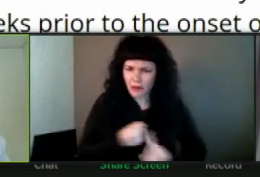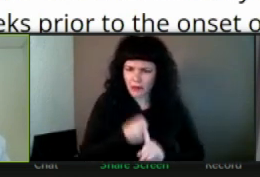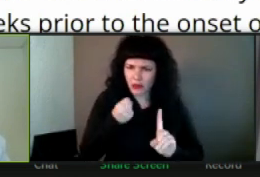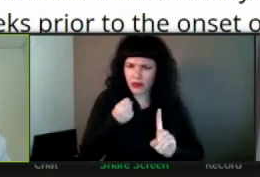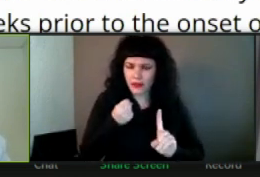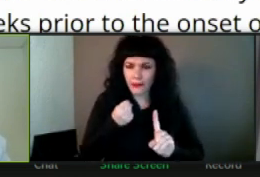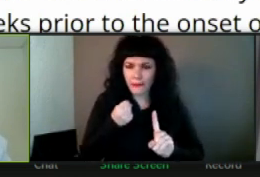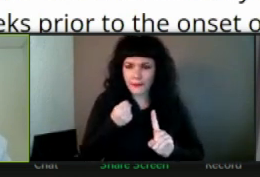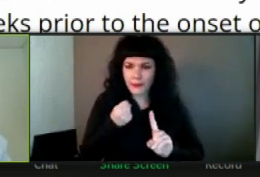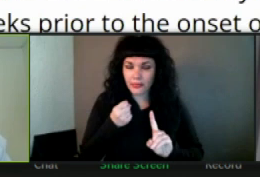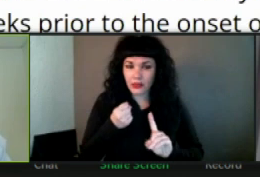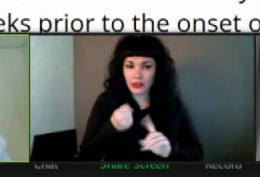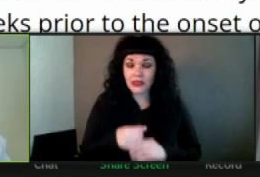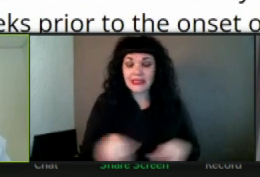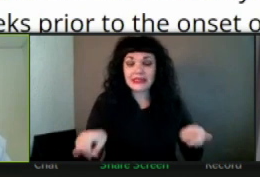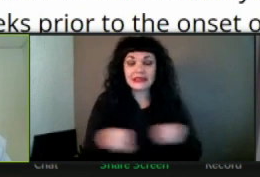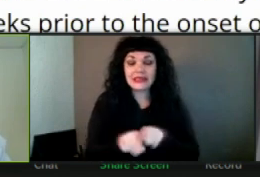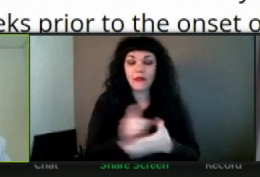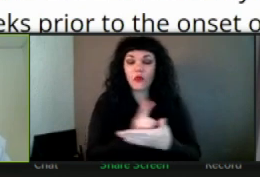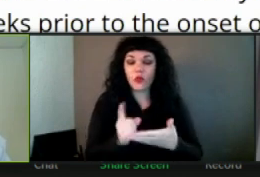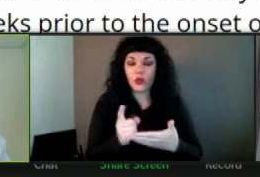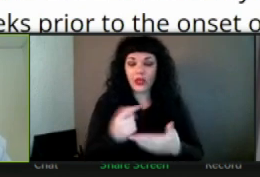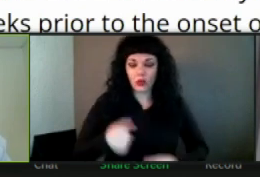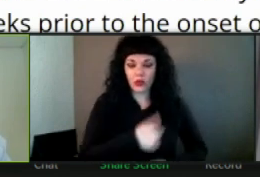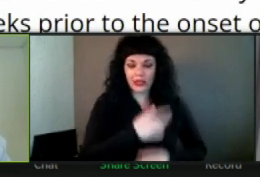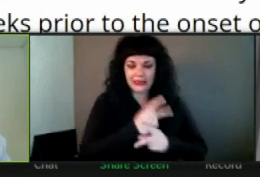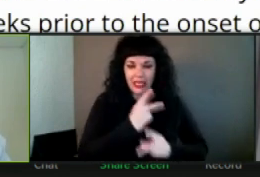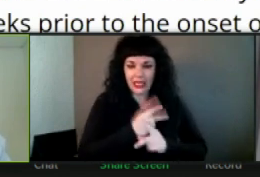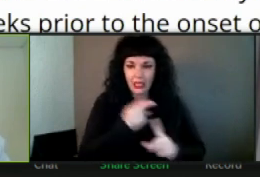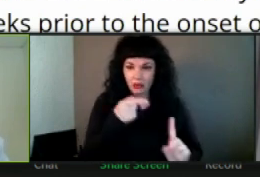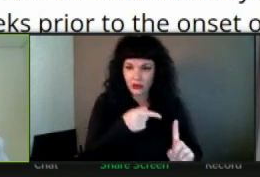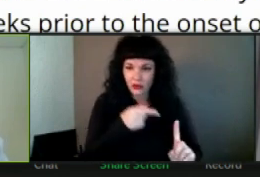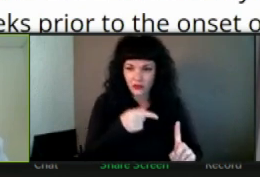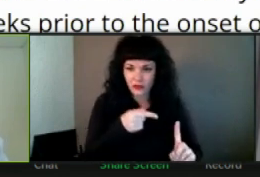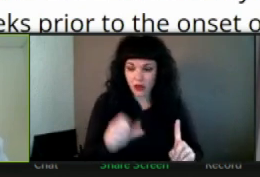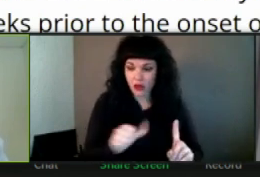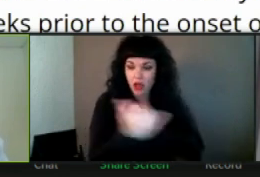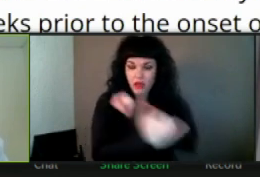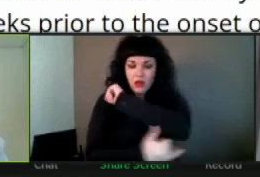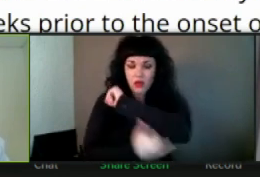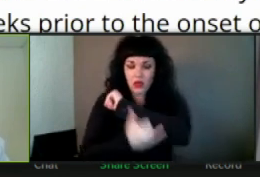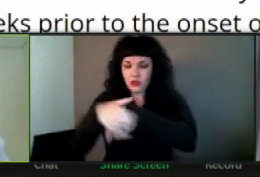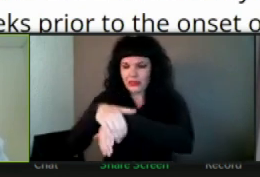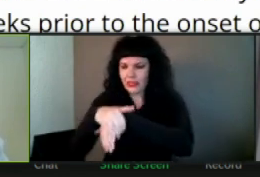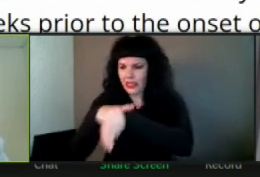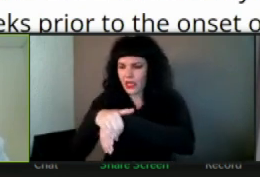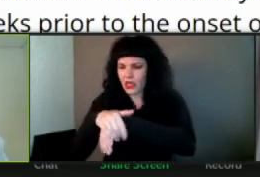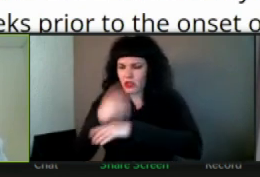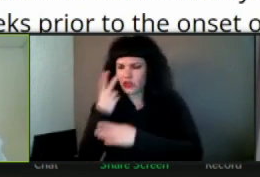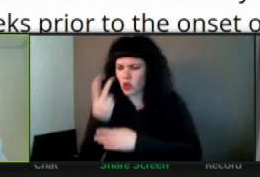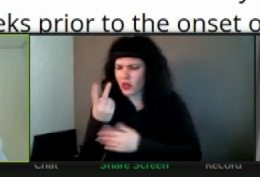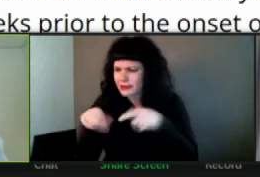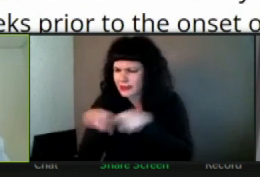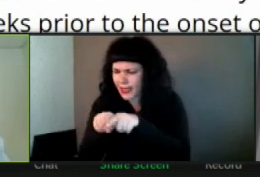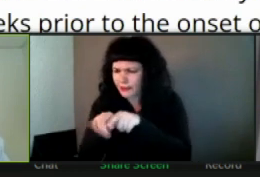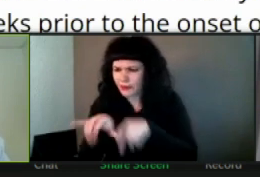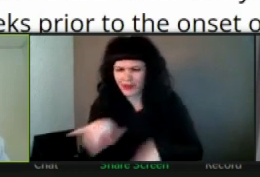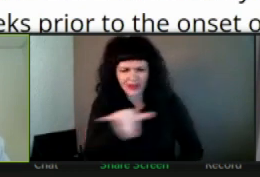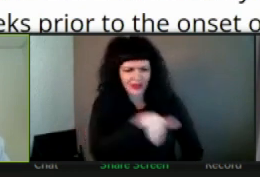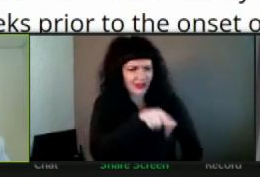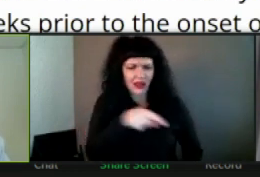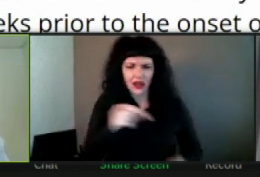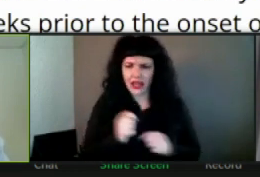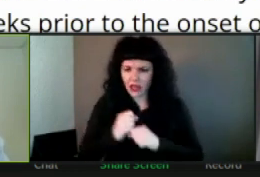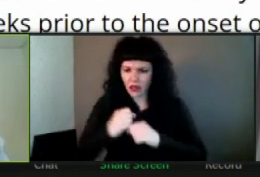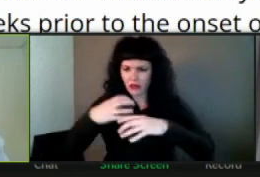other country, in England, they actually first identified this inflammation syndrome, and